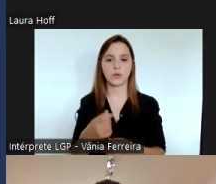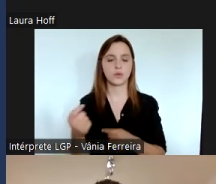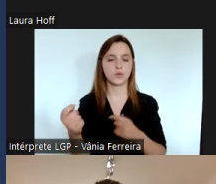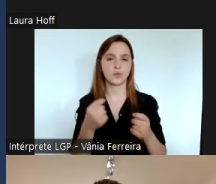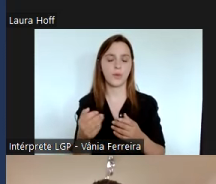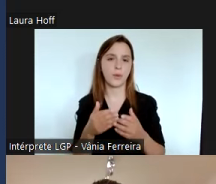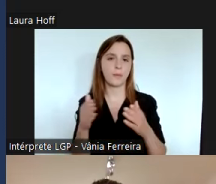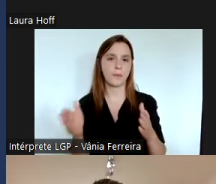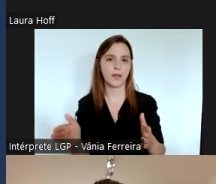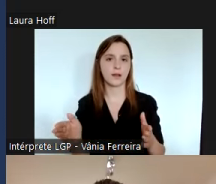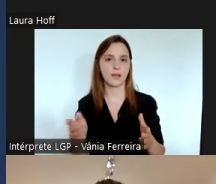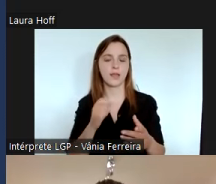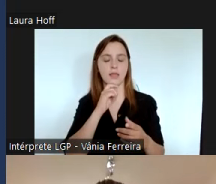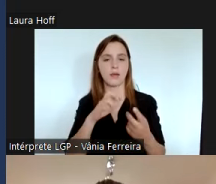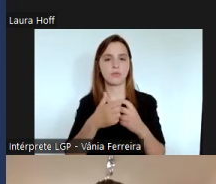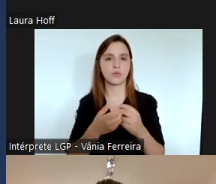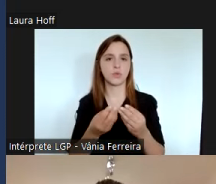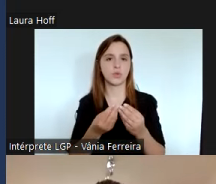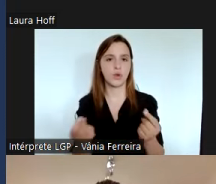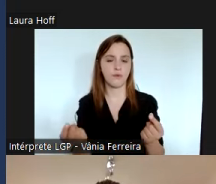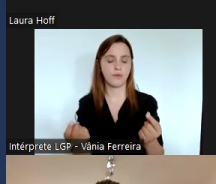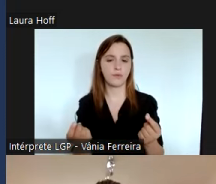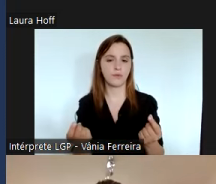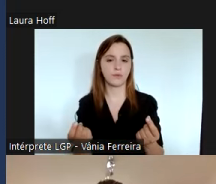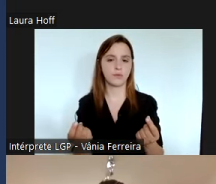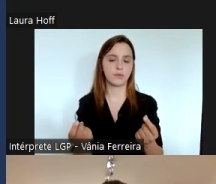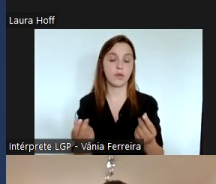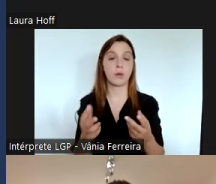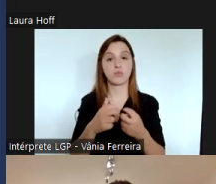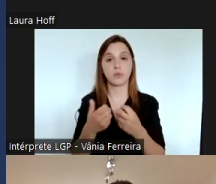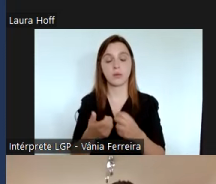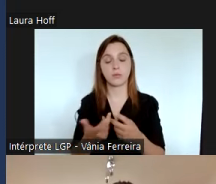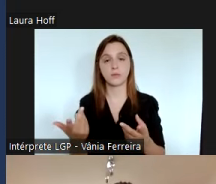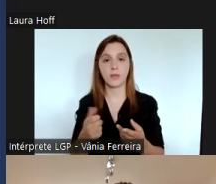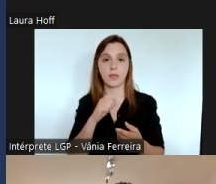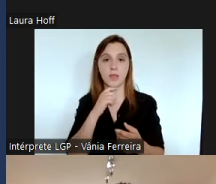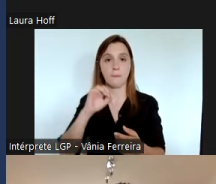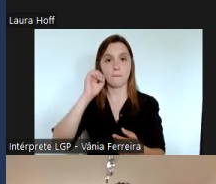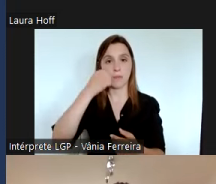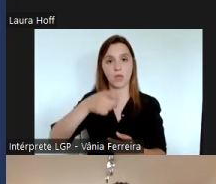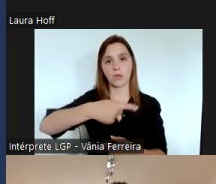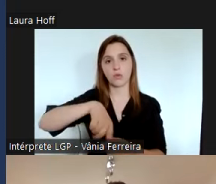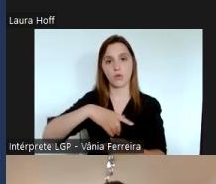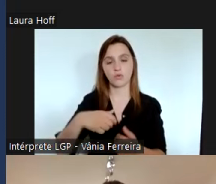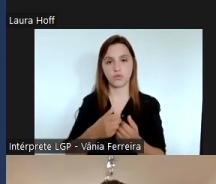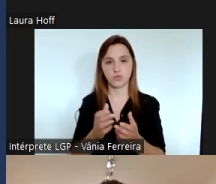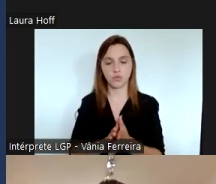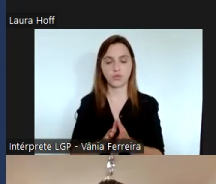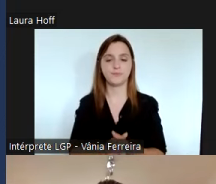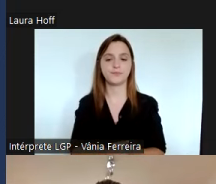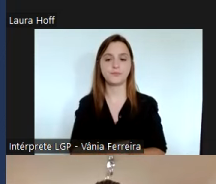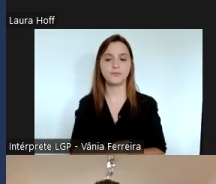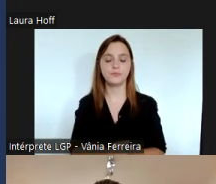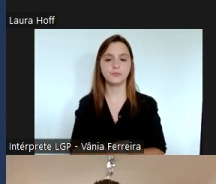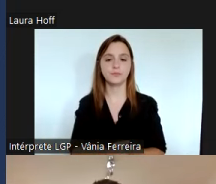to solving problems affecting all of us. According to our Ars Poetica, the eternal need for